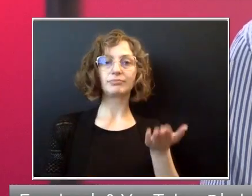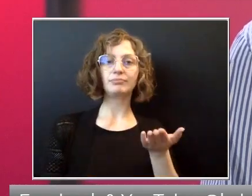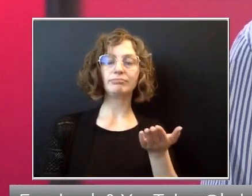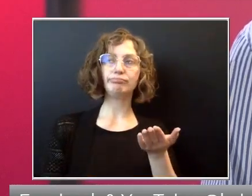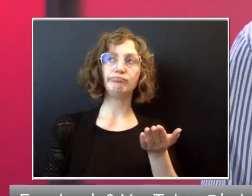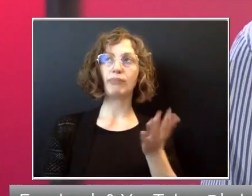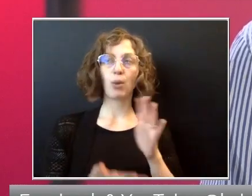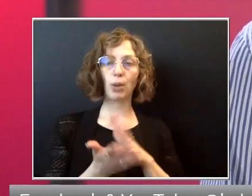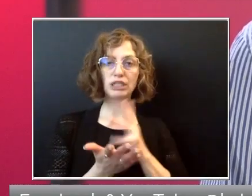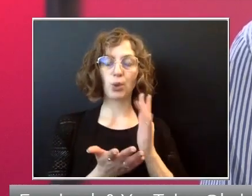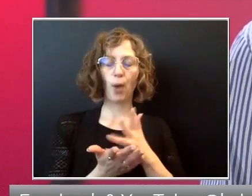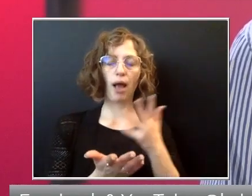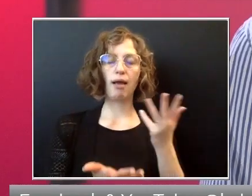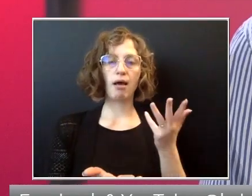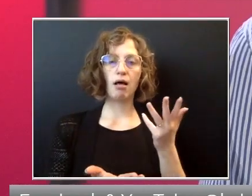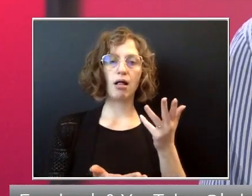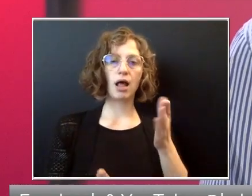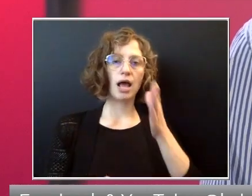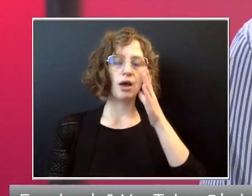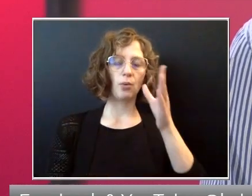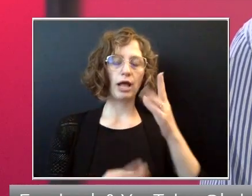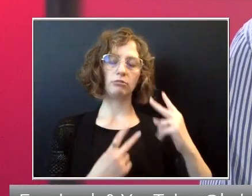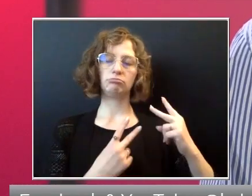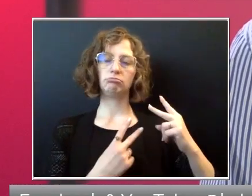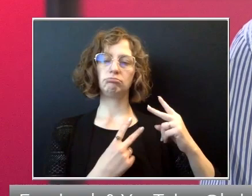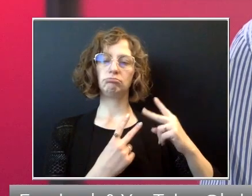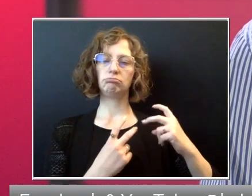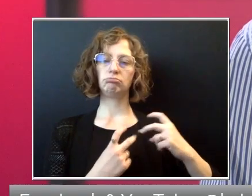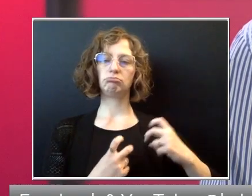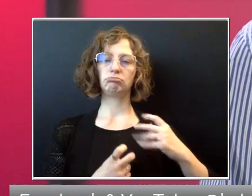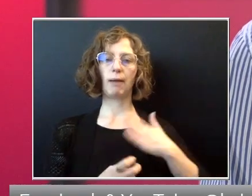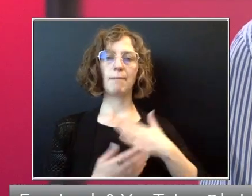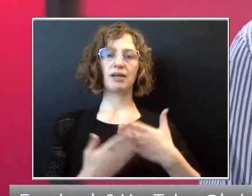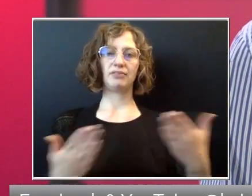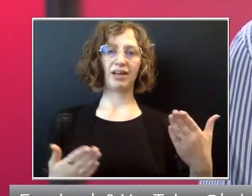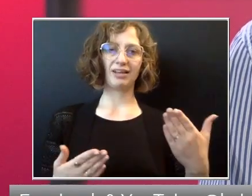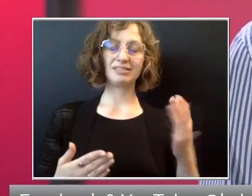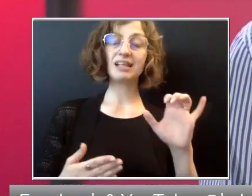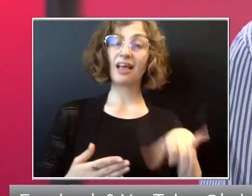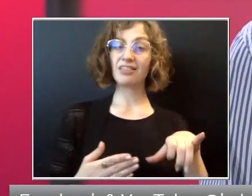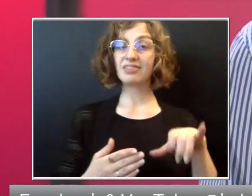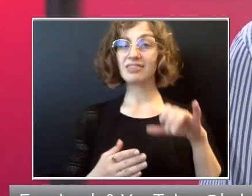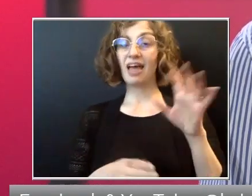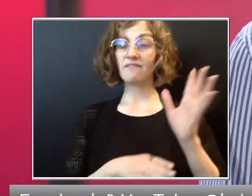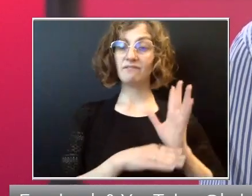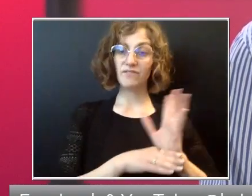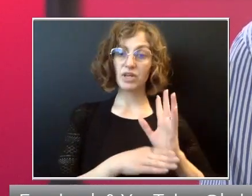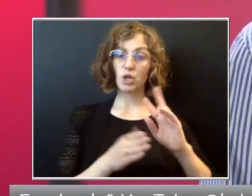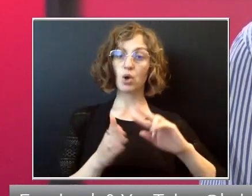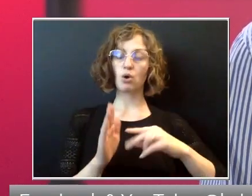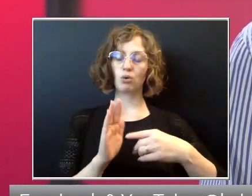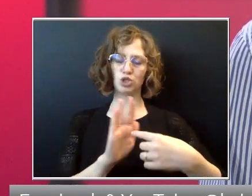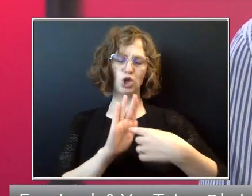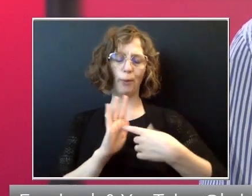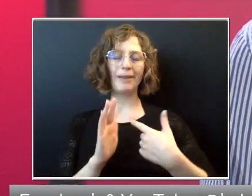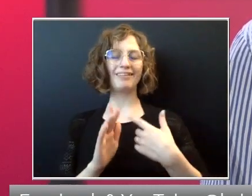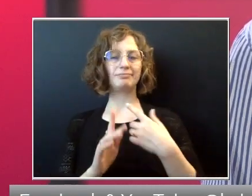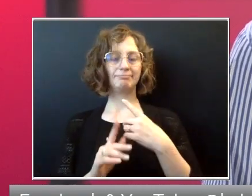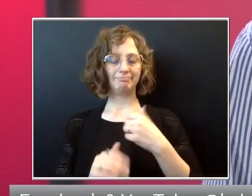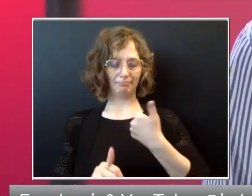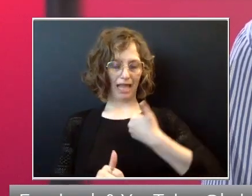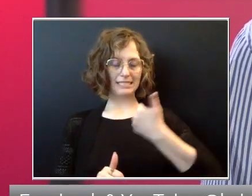will interrogate my device. The video showed me manually interrogating the device. So if